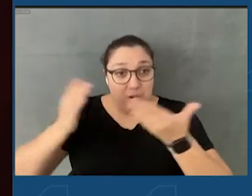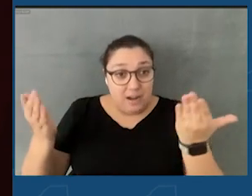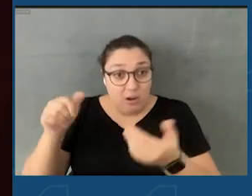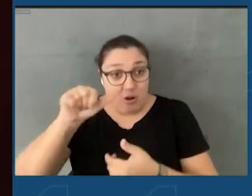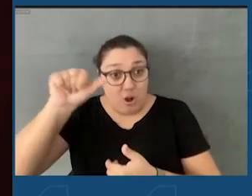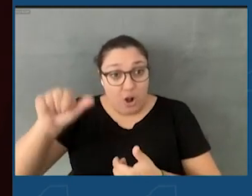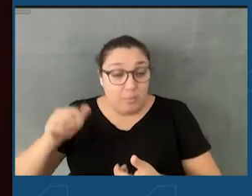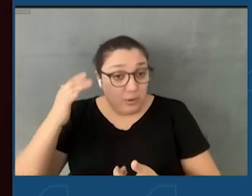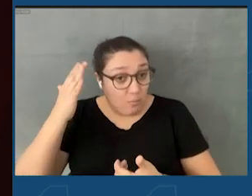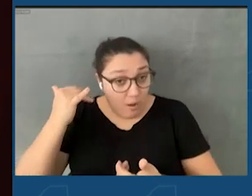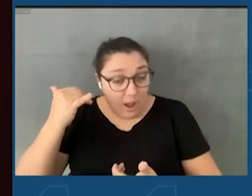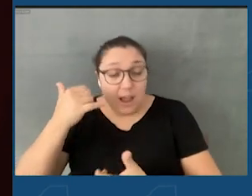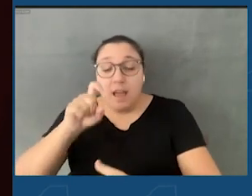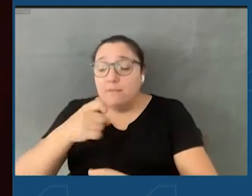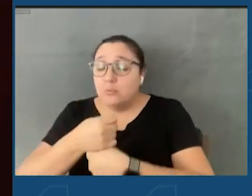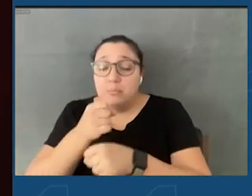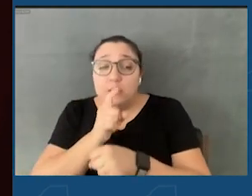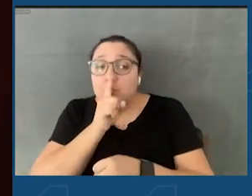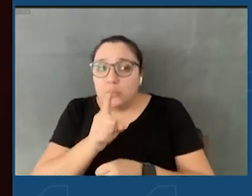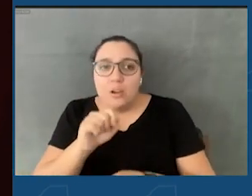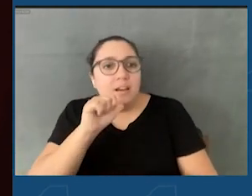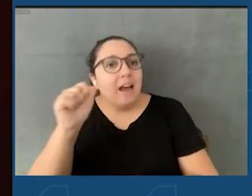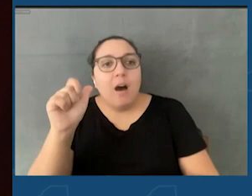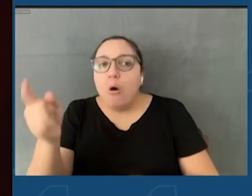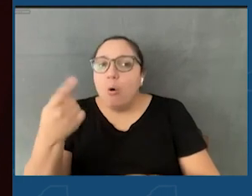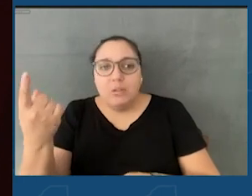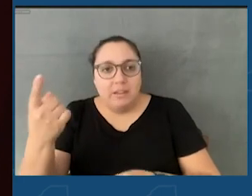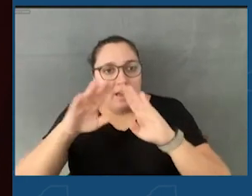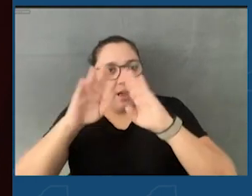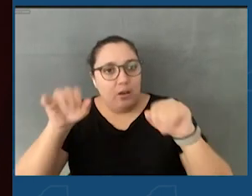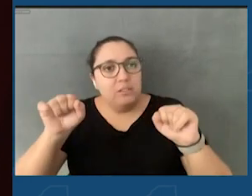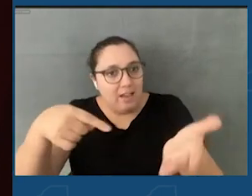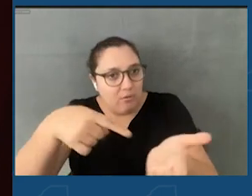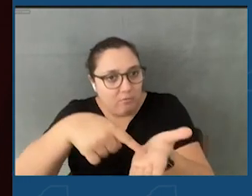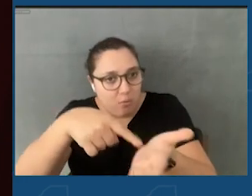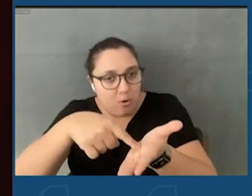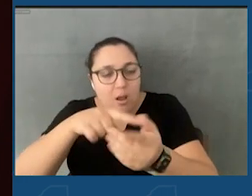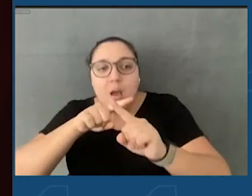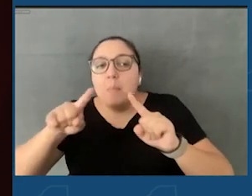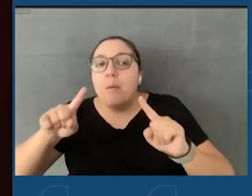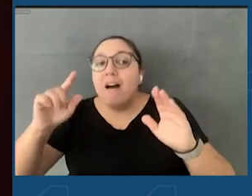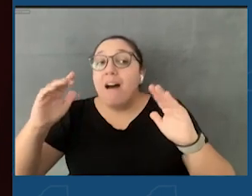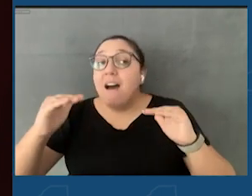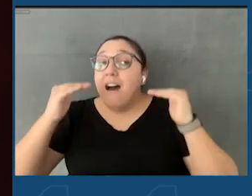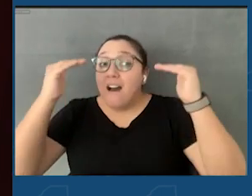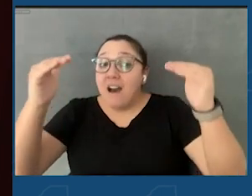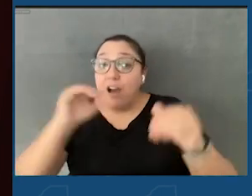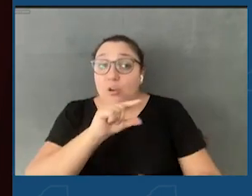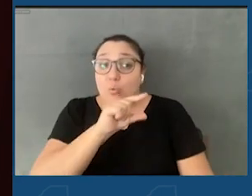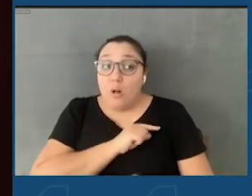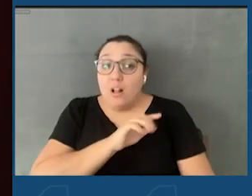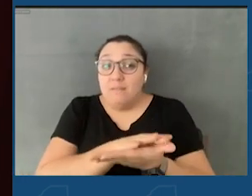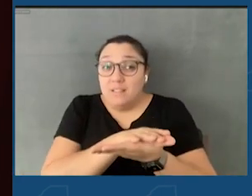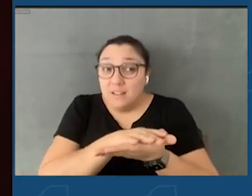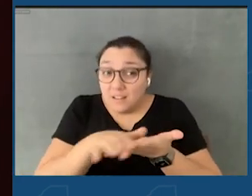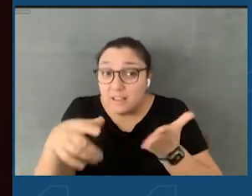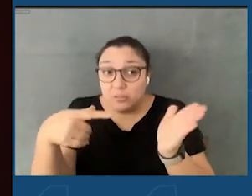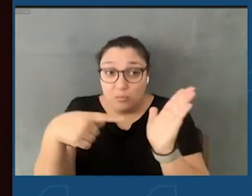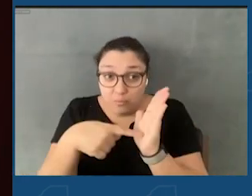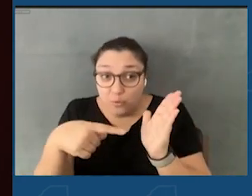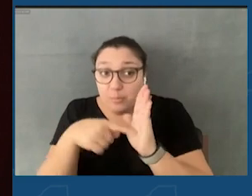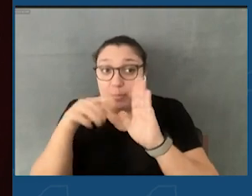public safety that everyone in every neighborhood deserves. It is about working together and recognizing that the incentives that the